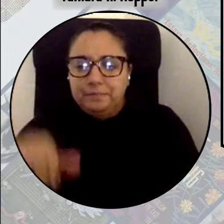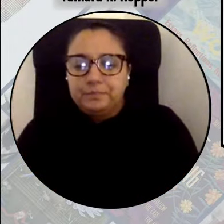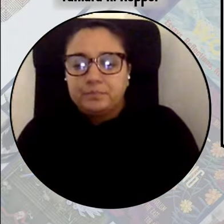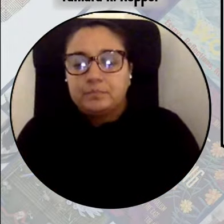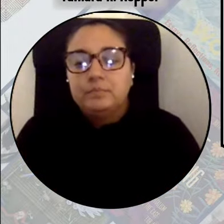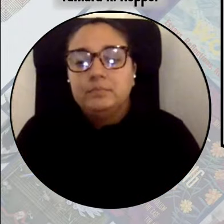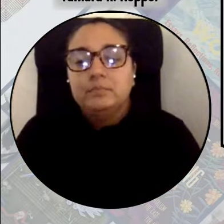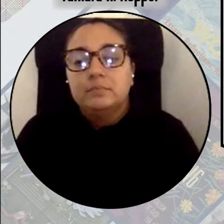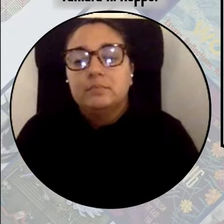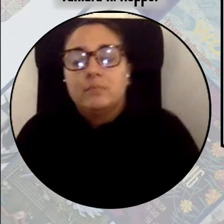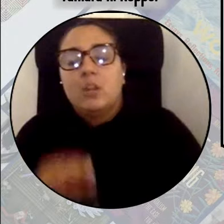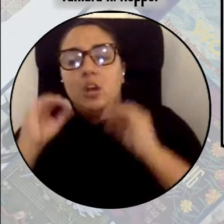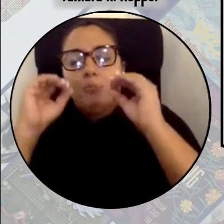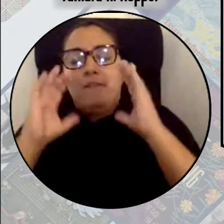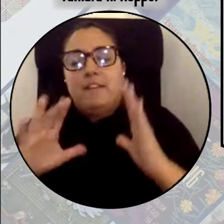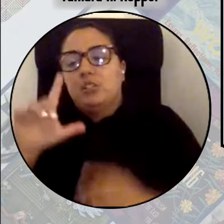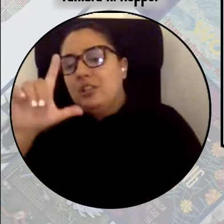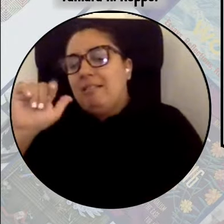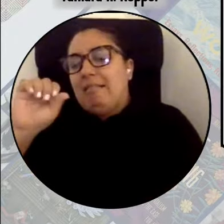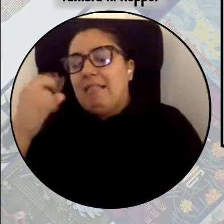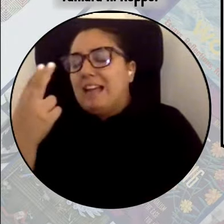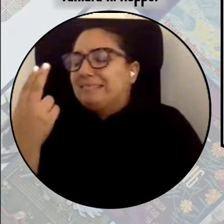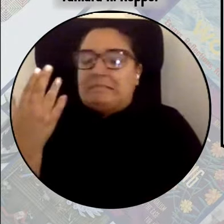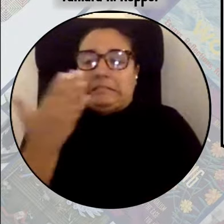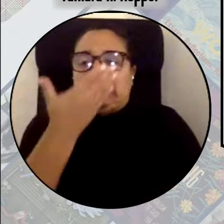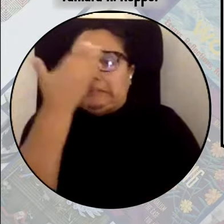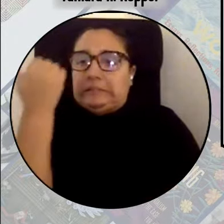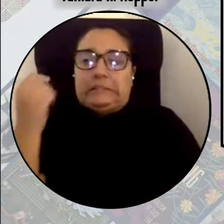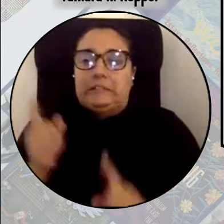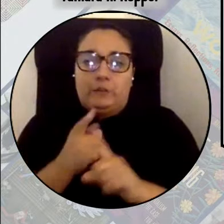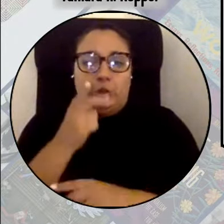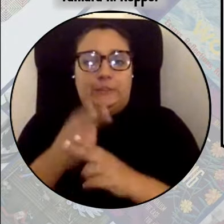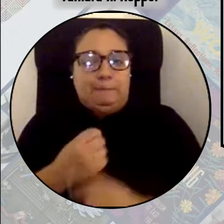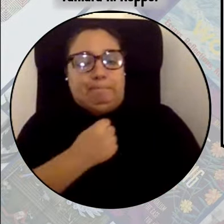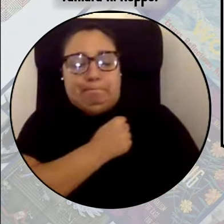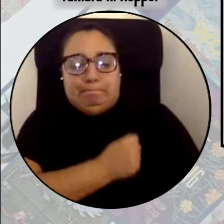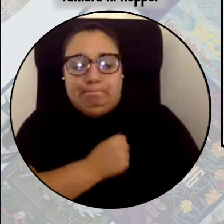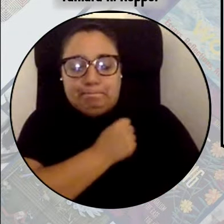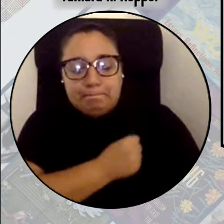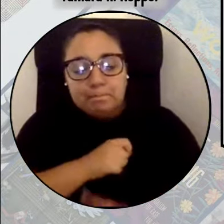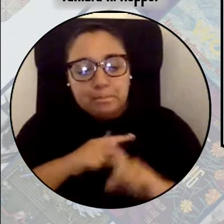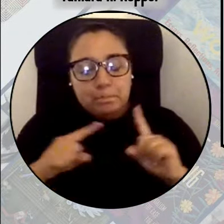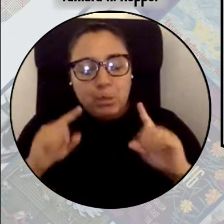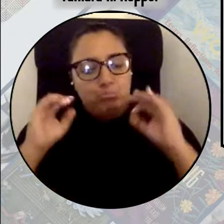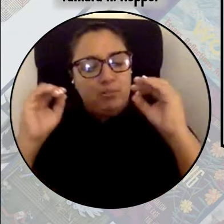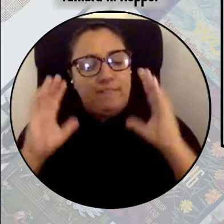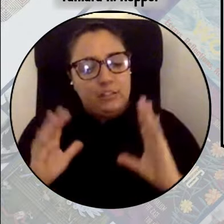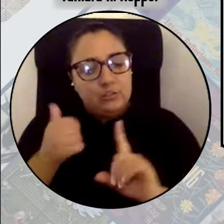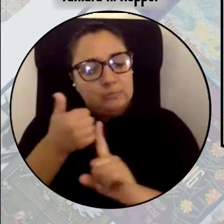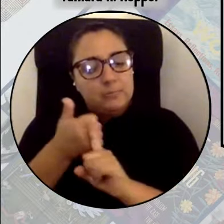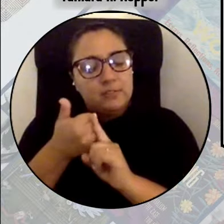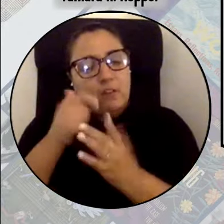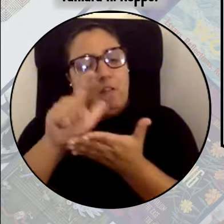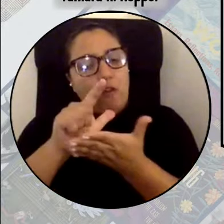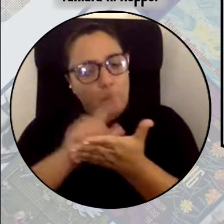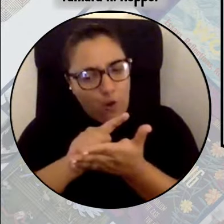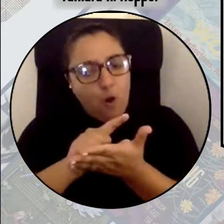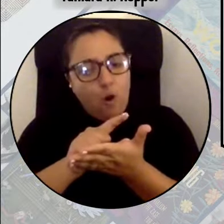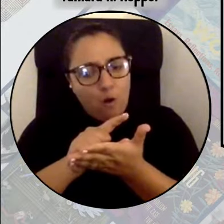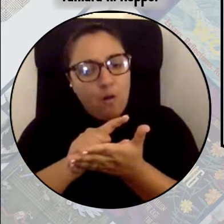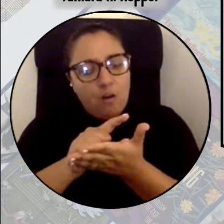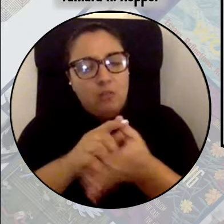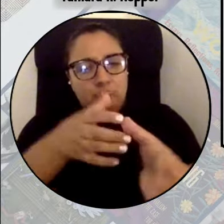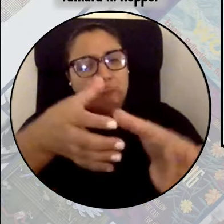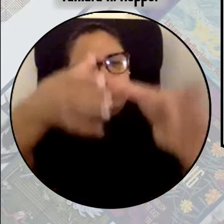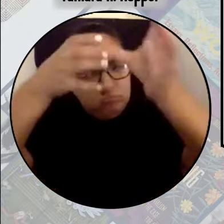Professor Lash, I forget his first name, so I apologize, but he is a law professor, a legal scholar